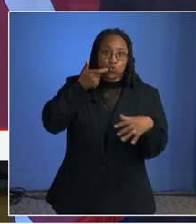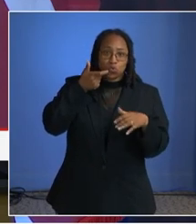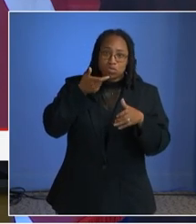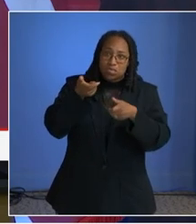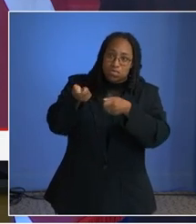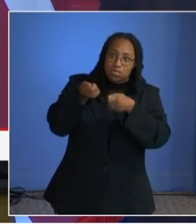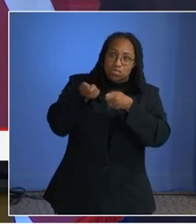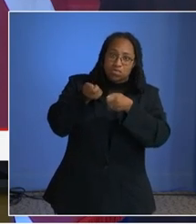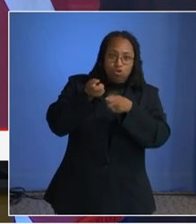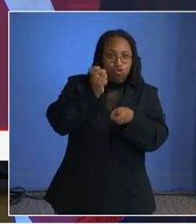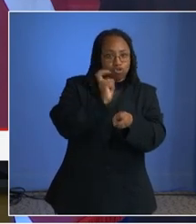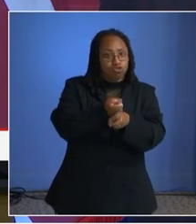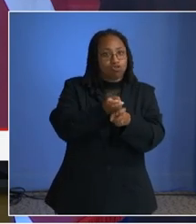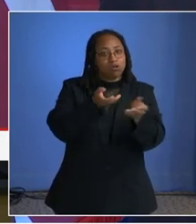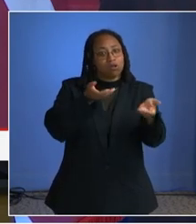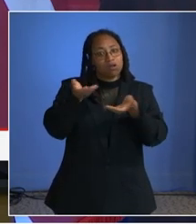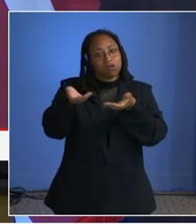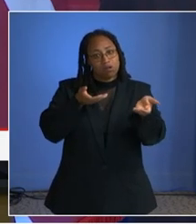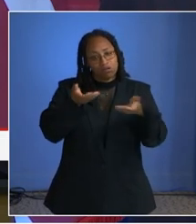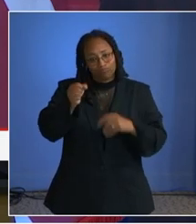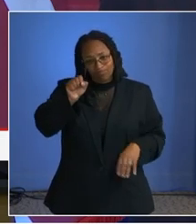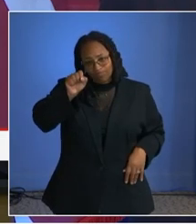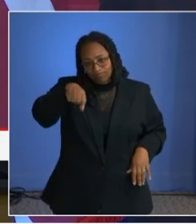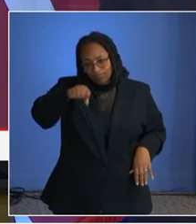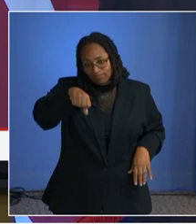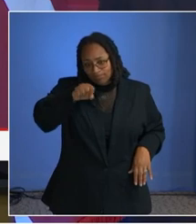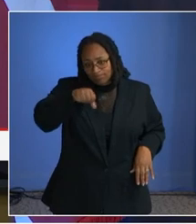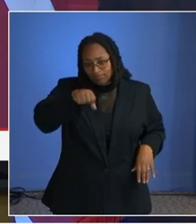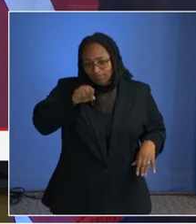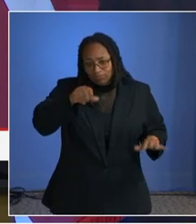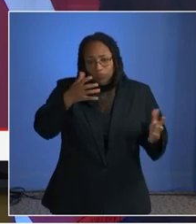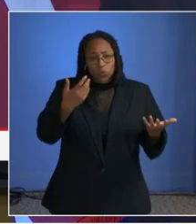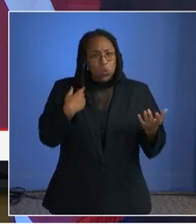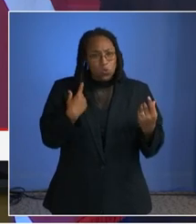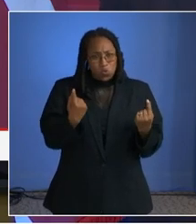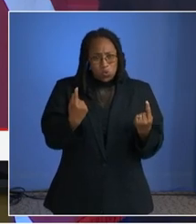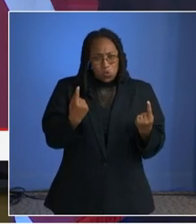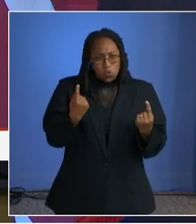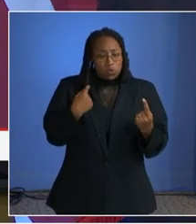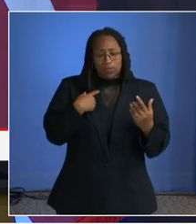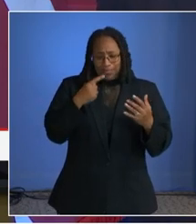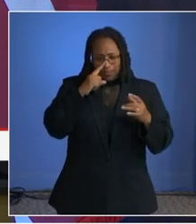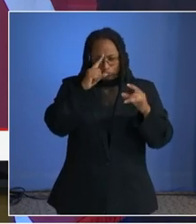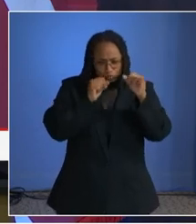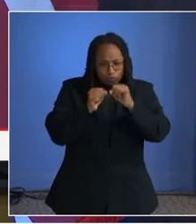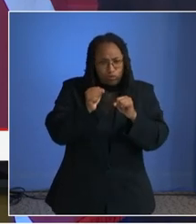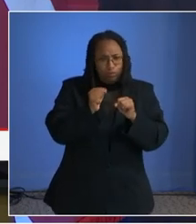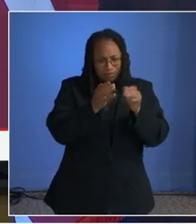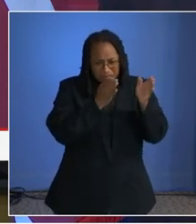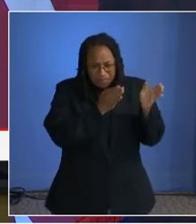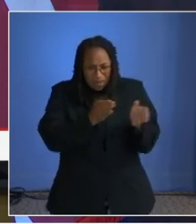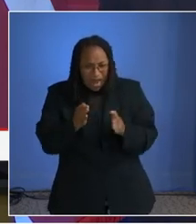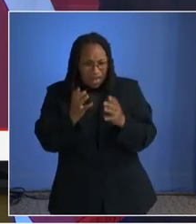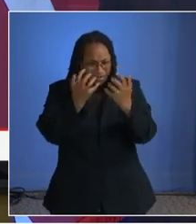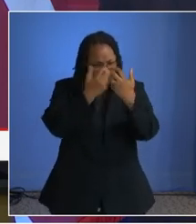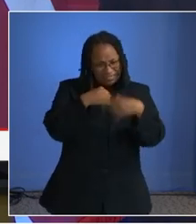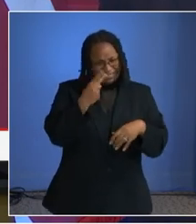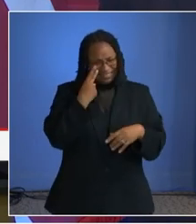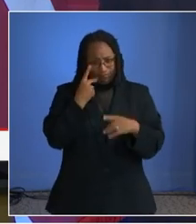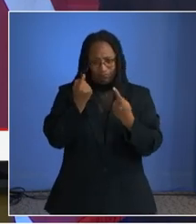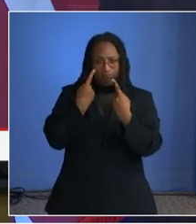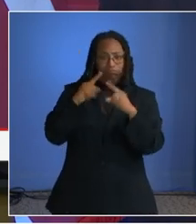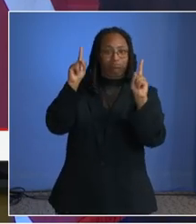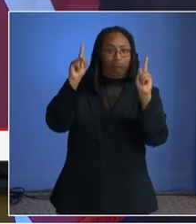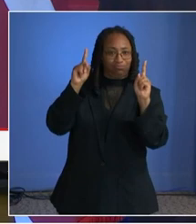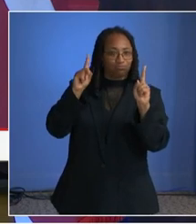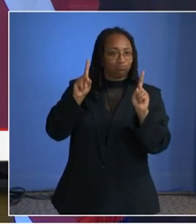works. Now, we're not supportive of strategies that involve busy work. What we know is that we have to let people know